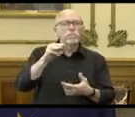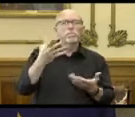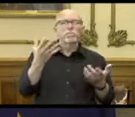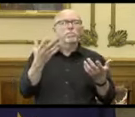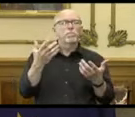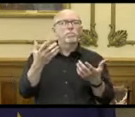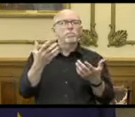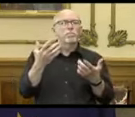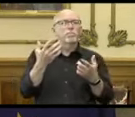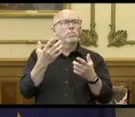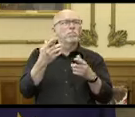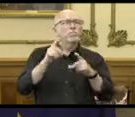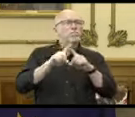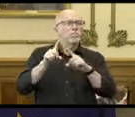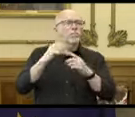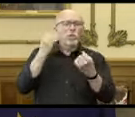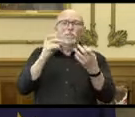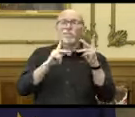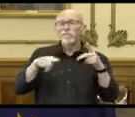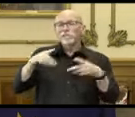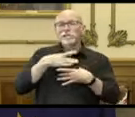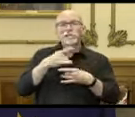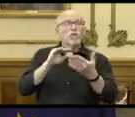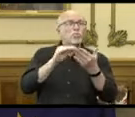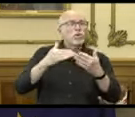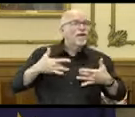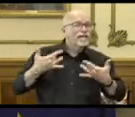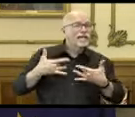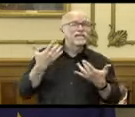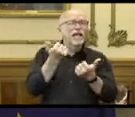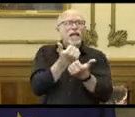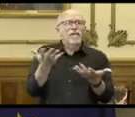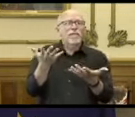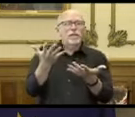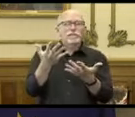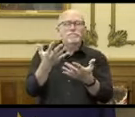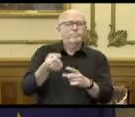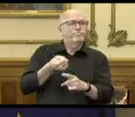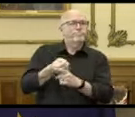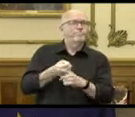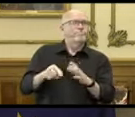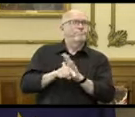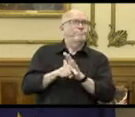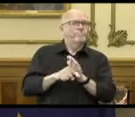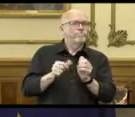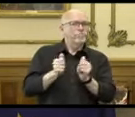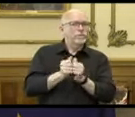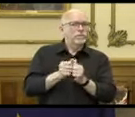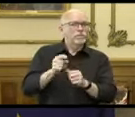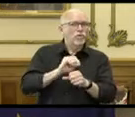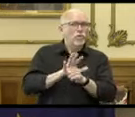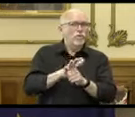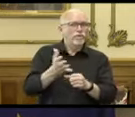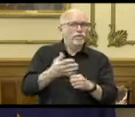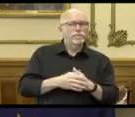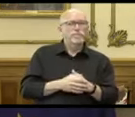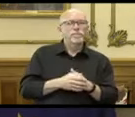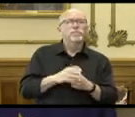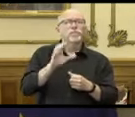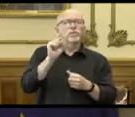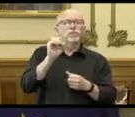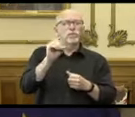owners will be very interested in this, community events, anything that's been adversely affected by COVID-19. And